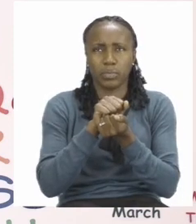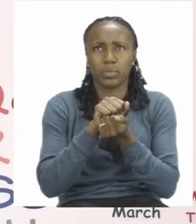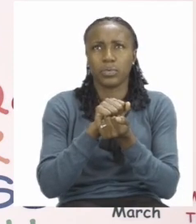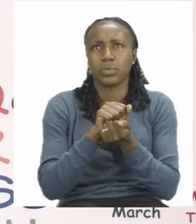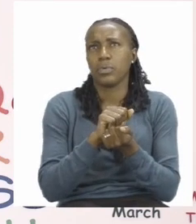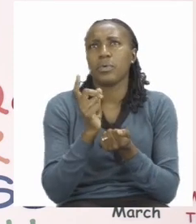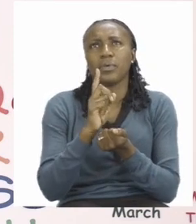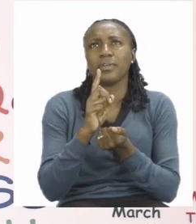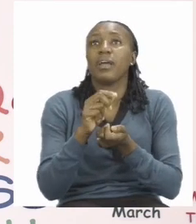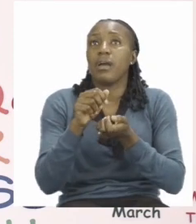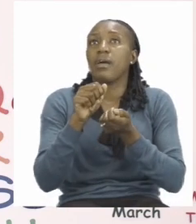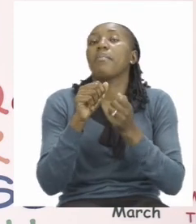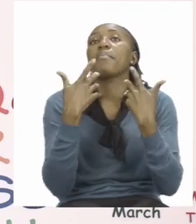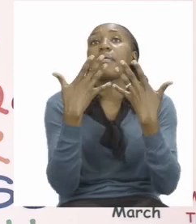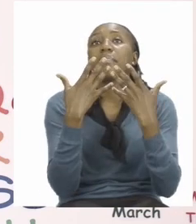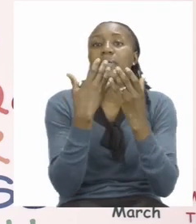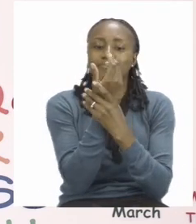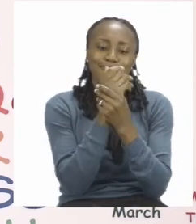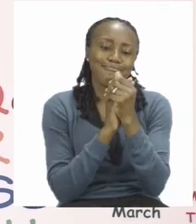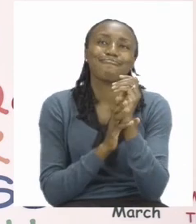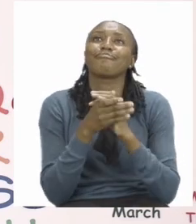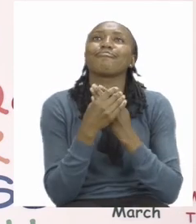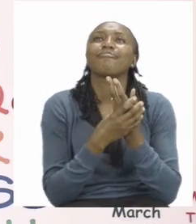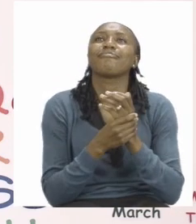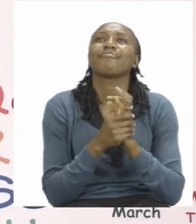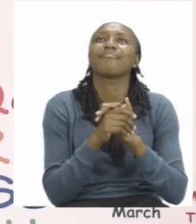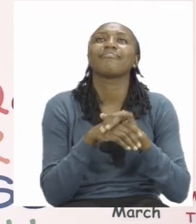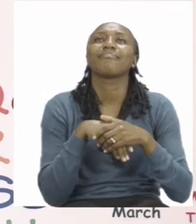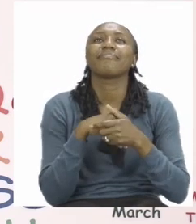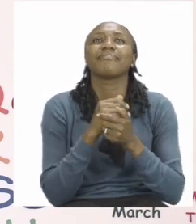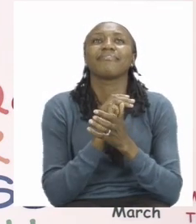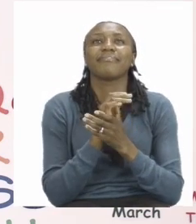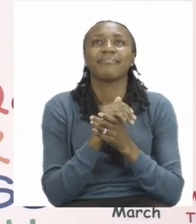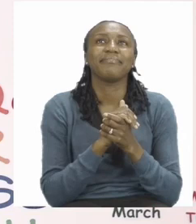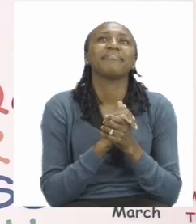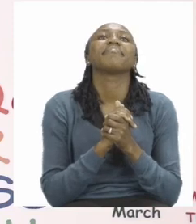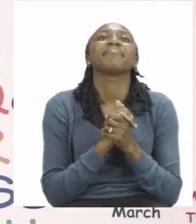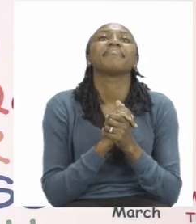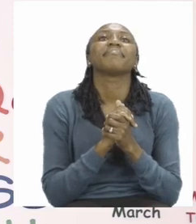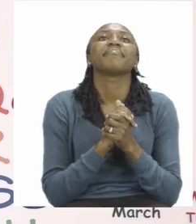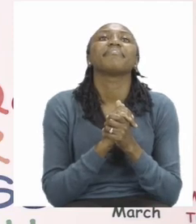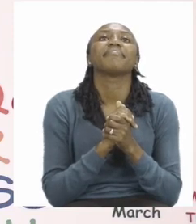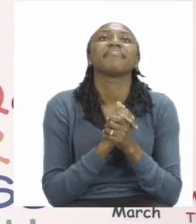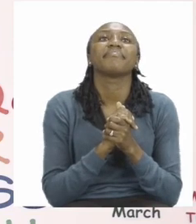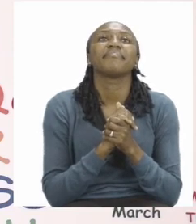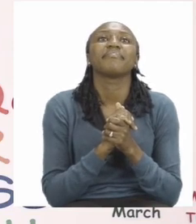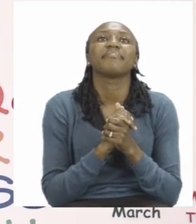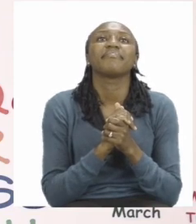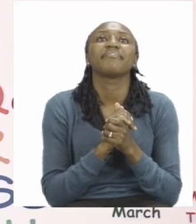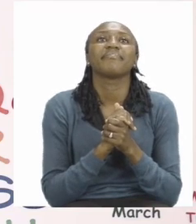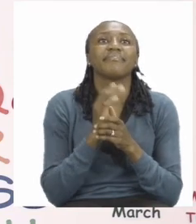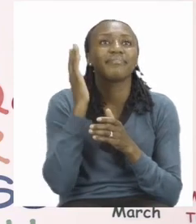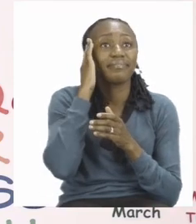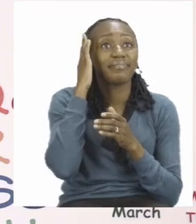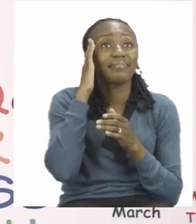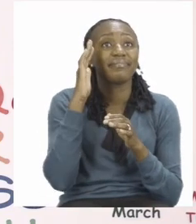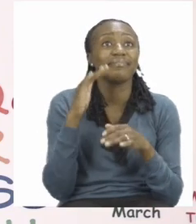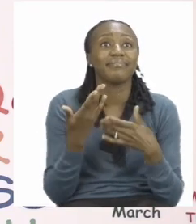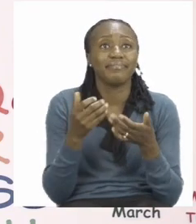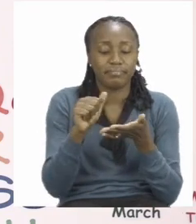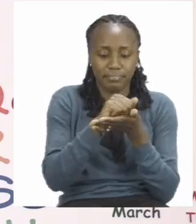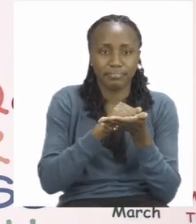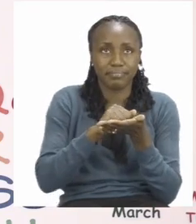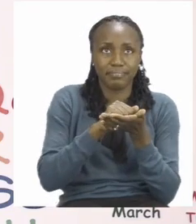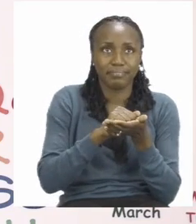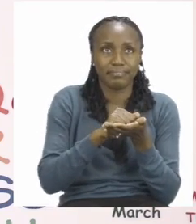Everyone, let's say washing hands. Good job. Now, this one we know, of course, that we need soap. So